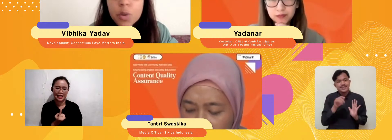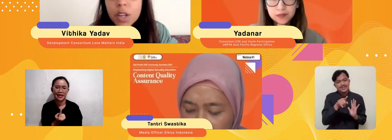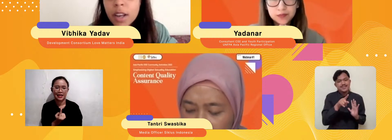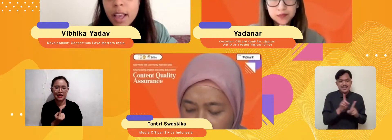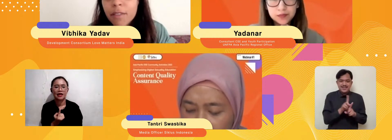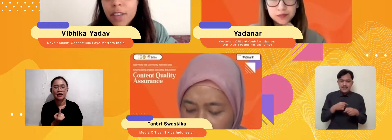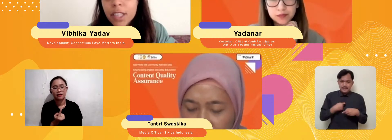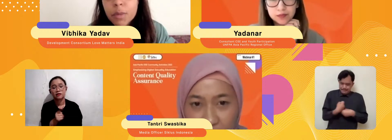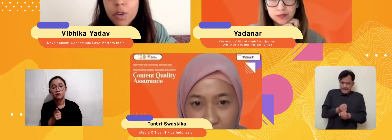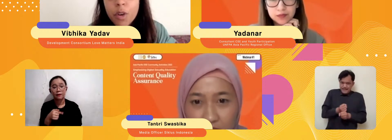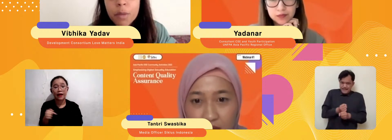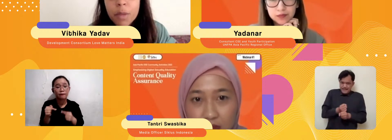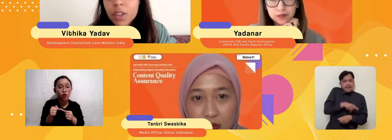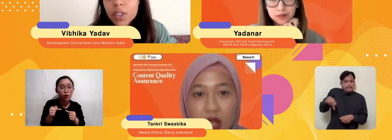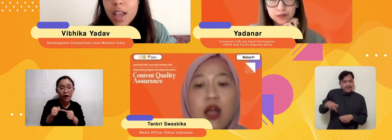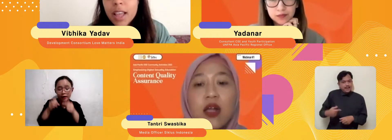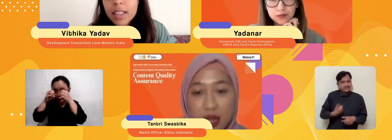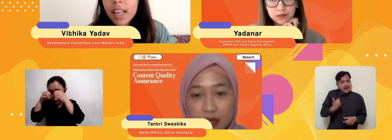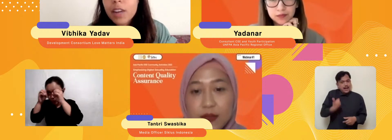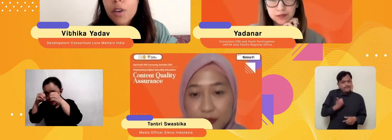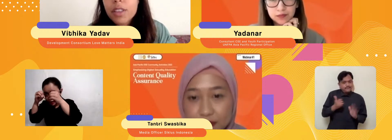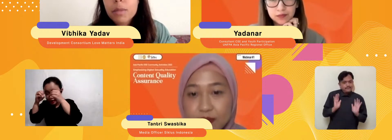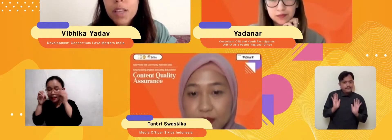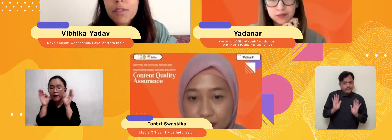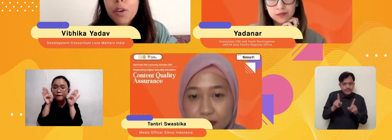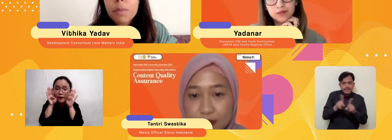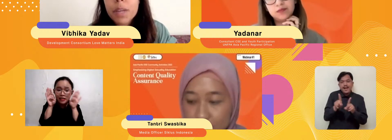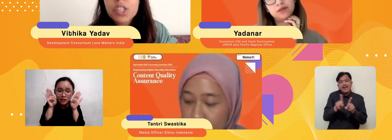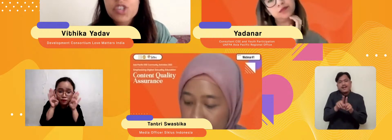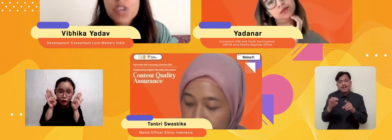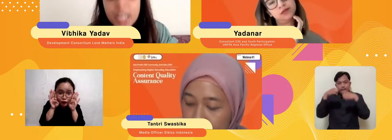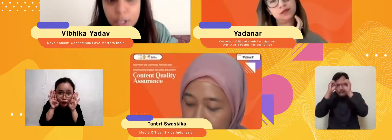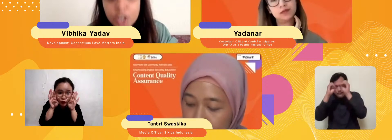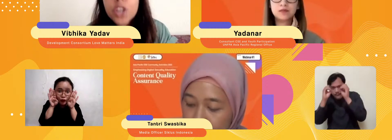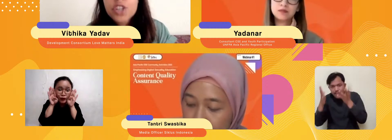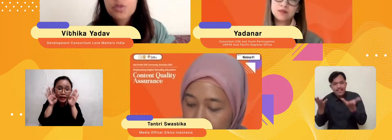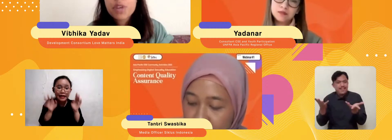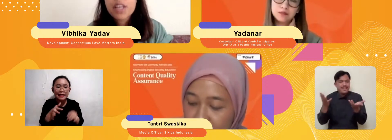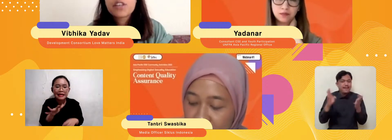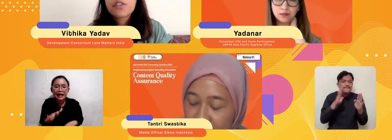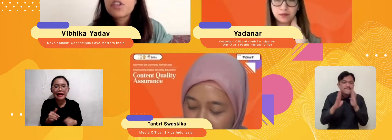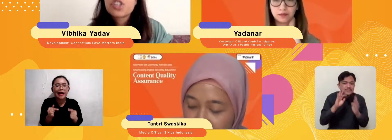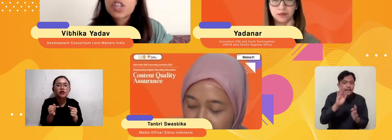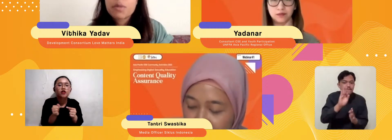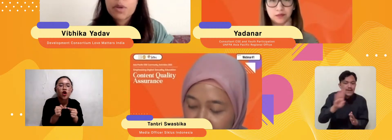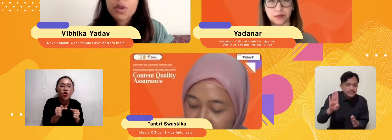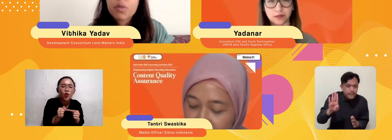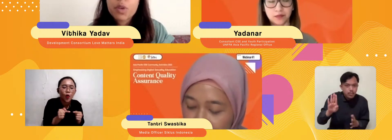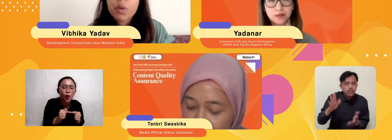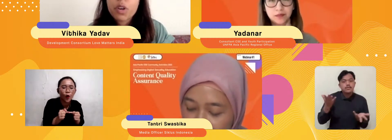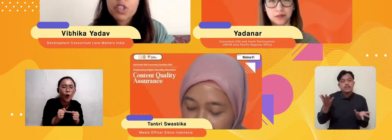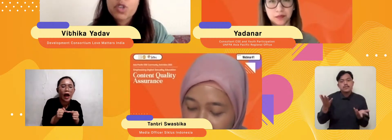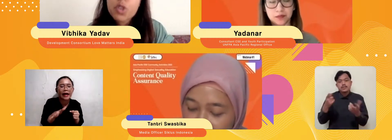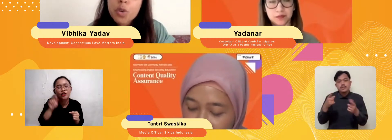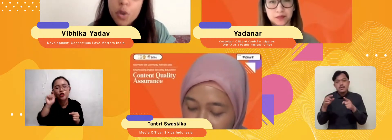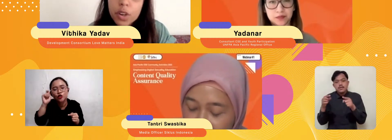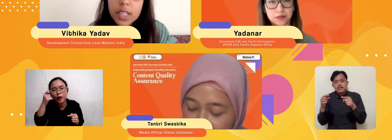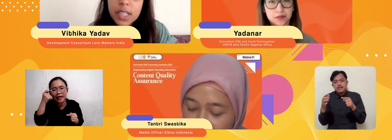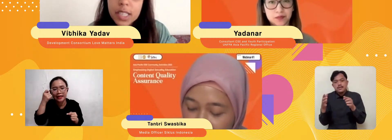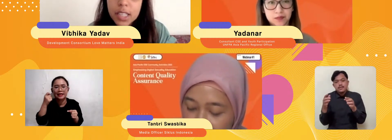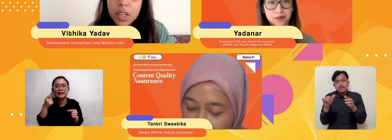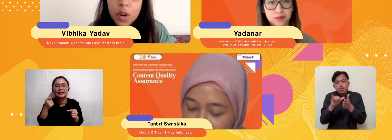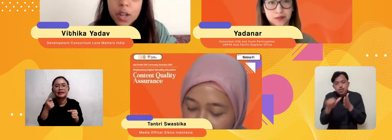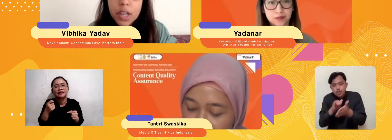by Google and Facebook, because the algorithms have not been trained to really differentiate between what is good